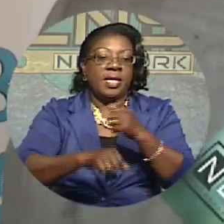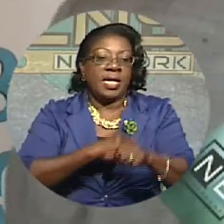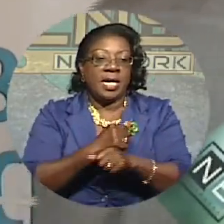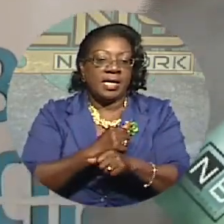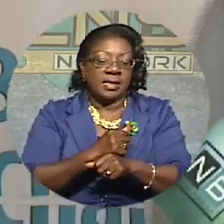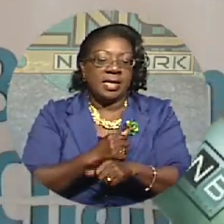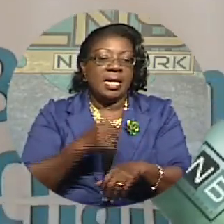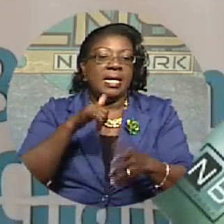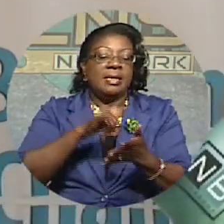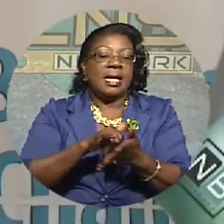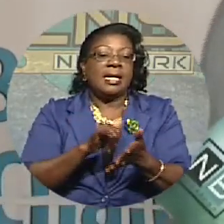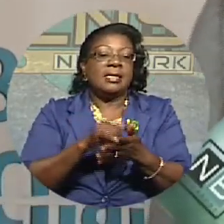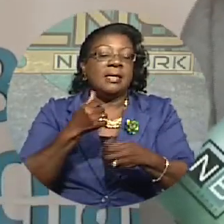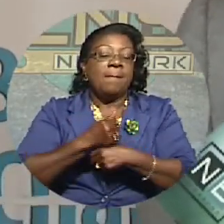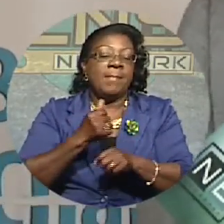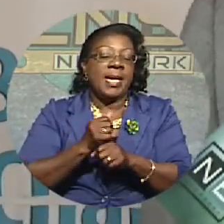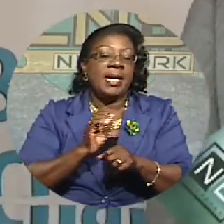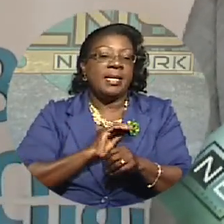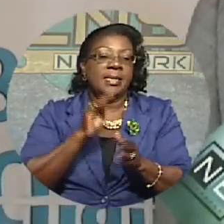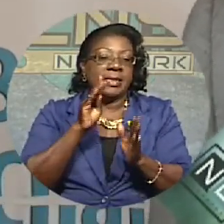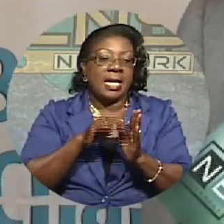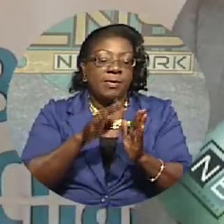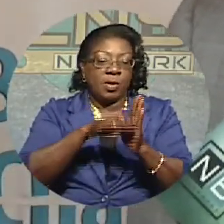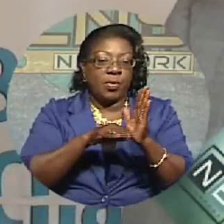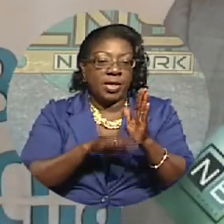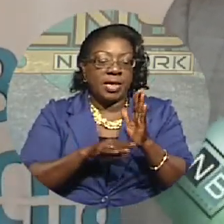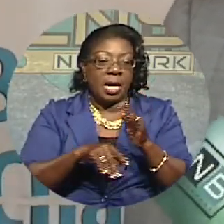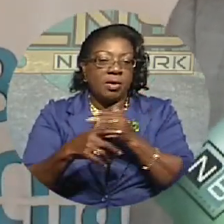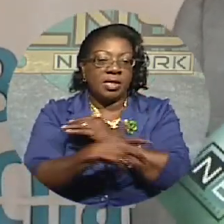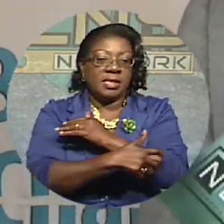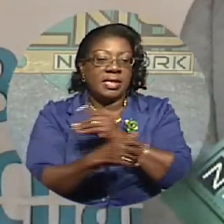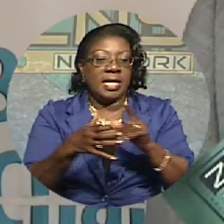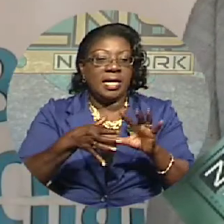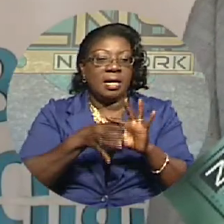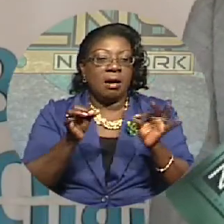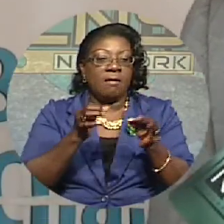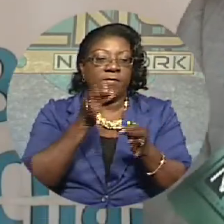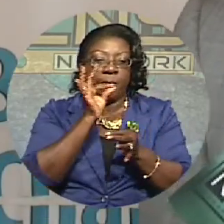reduce the level of market penetration in the United Kingdom from around